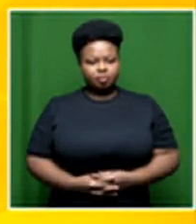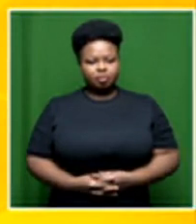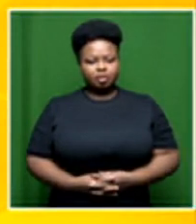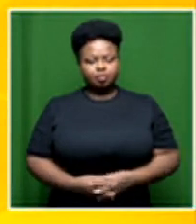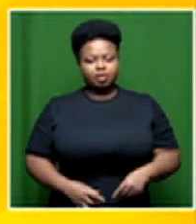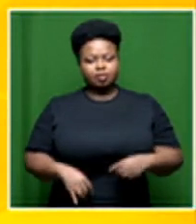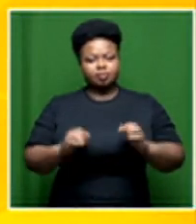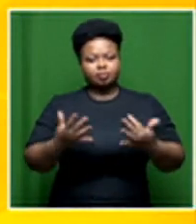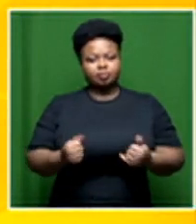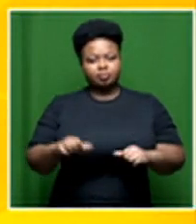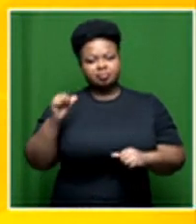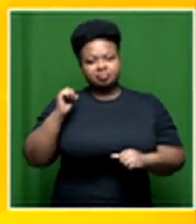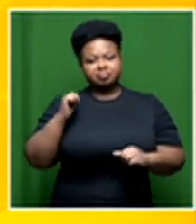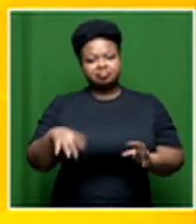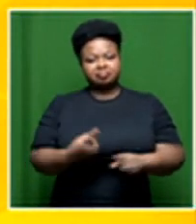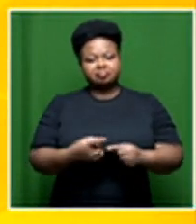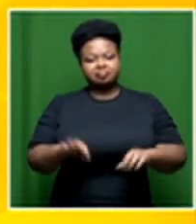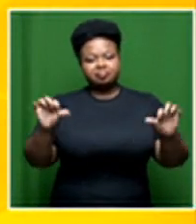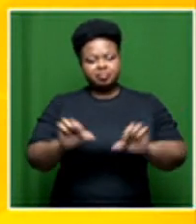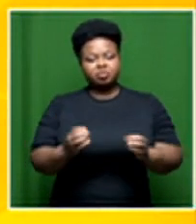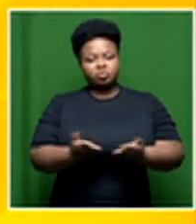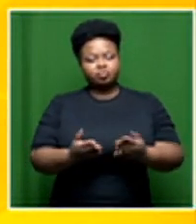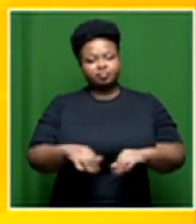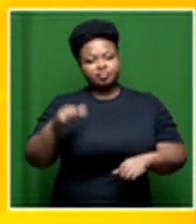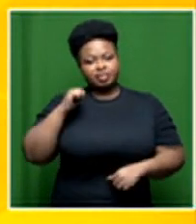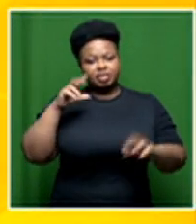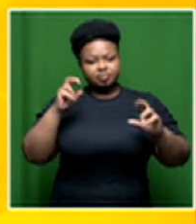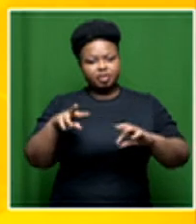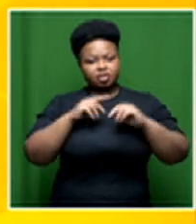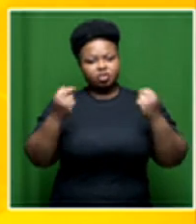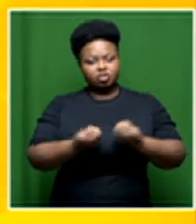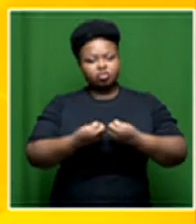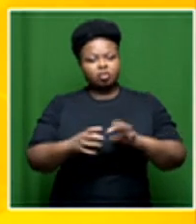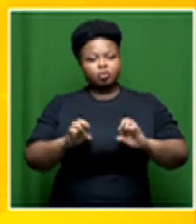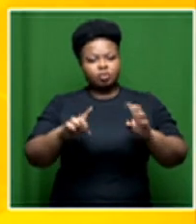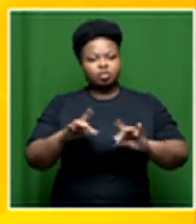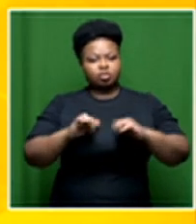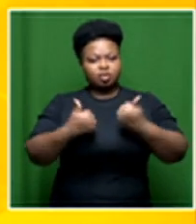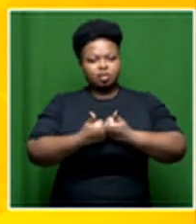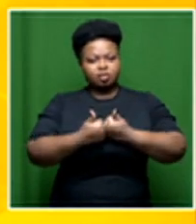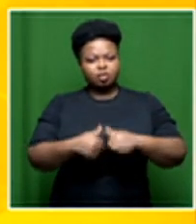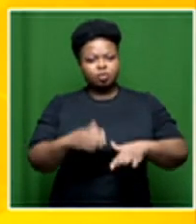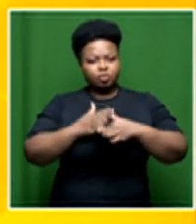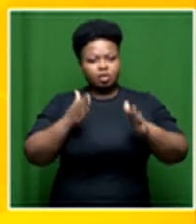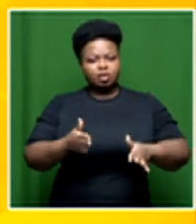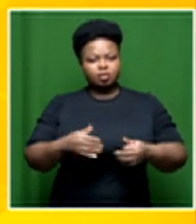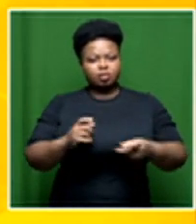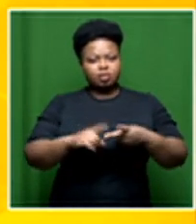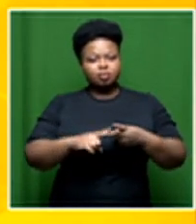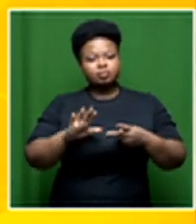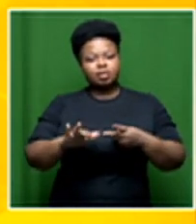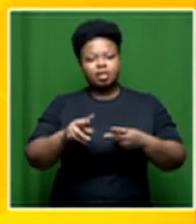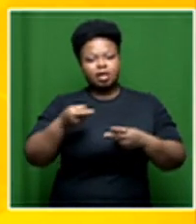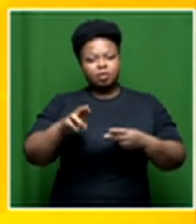Everyone back to school yesterday. That was the big theme of yesterday. But the National Education, Health and Allied Workers Union, that's Nehawu,